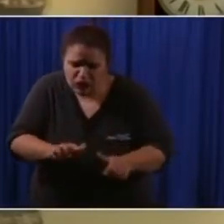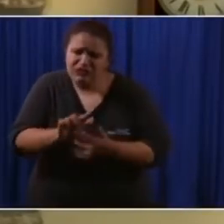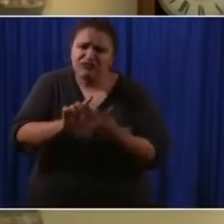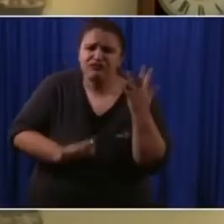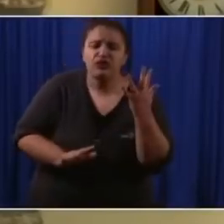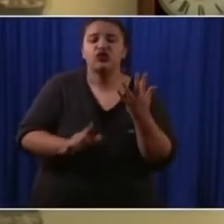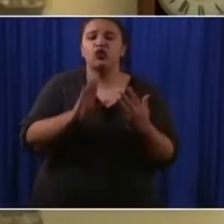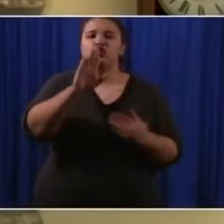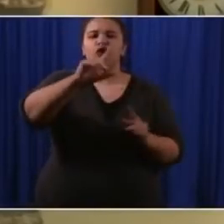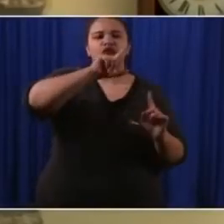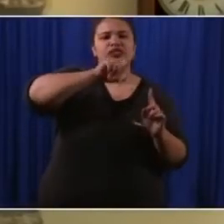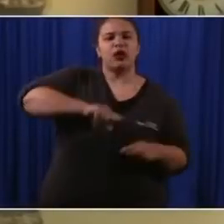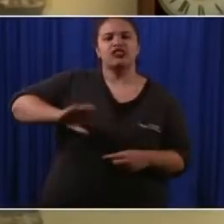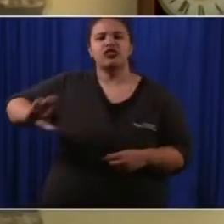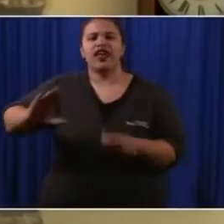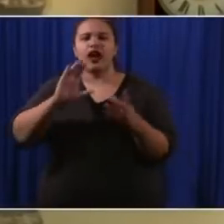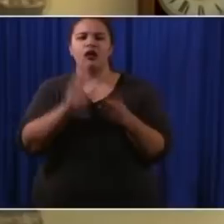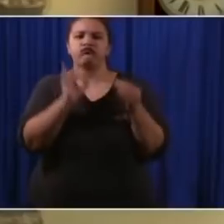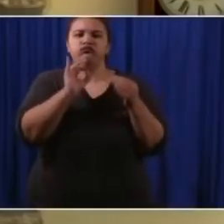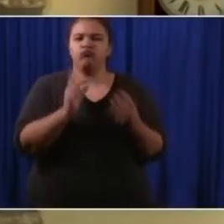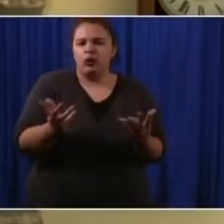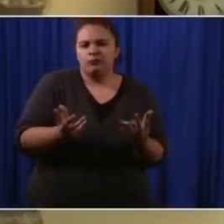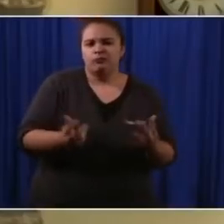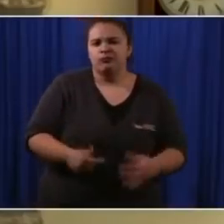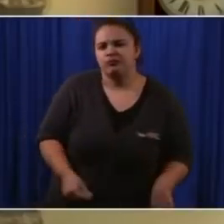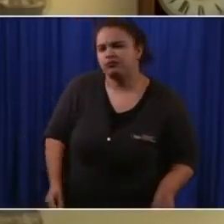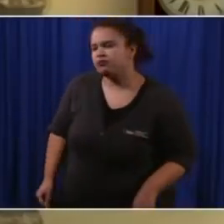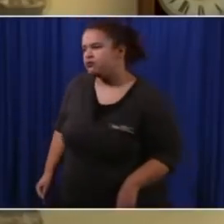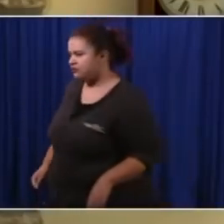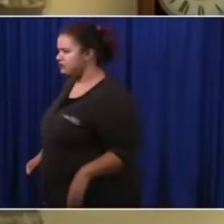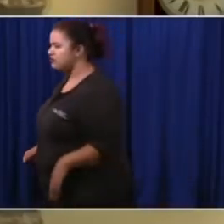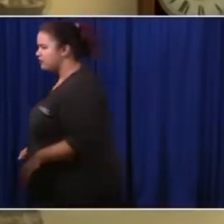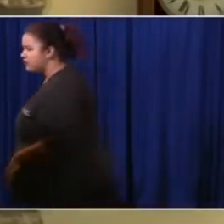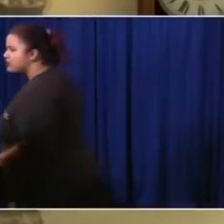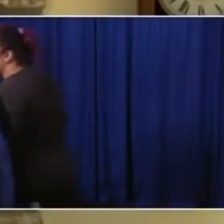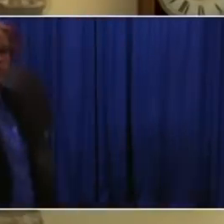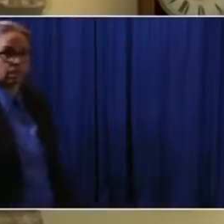we're certainly looking at that, but